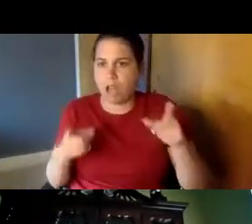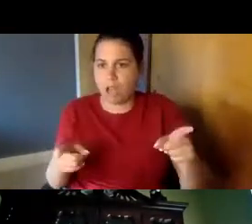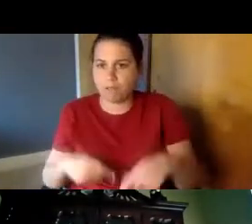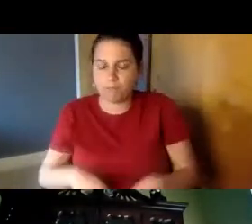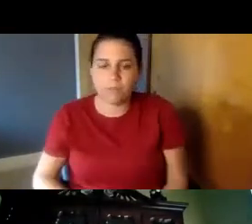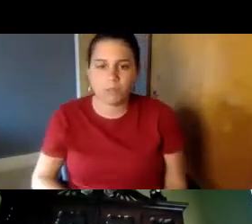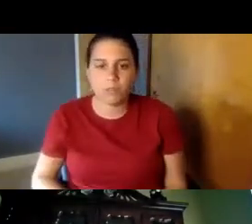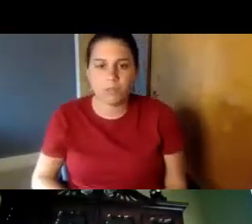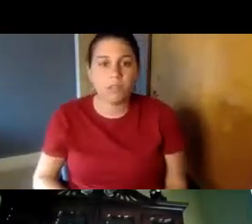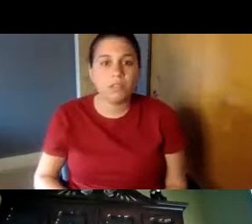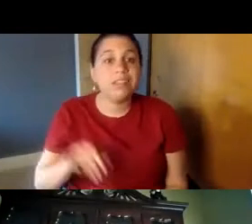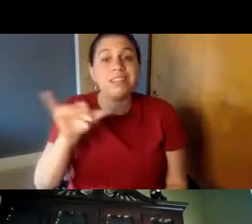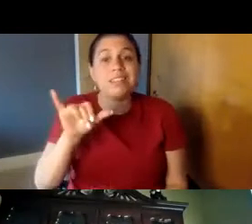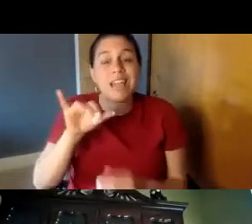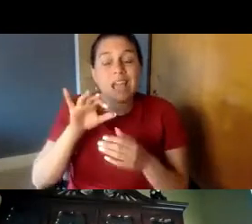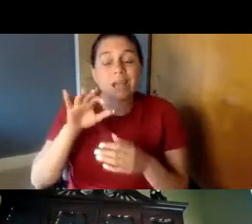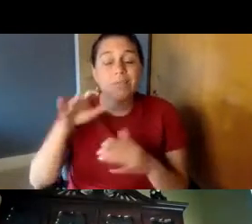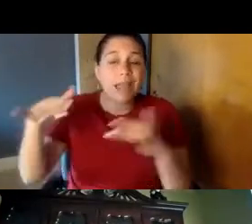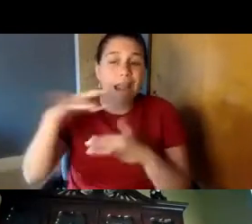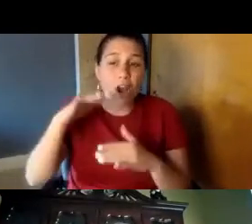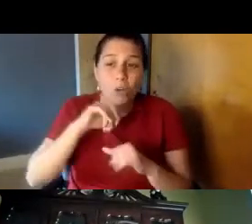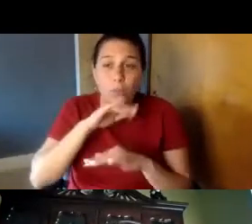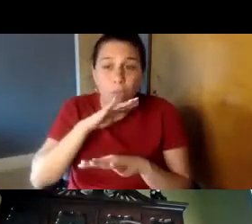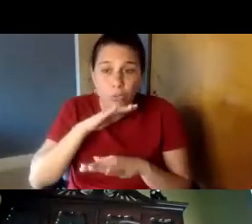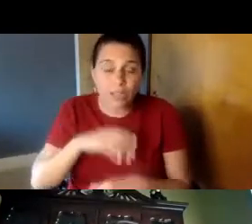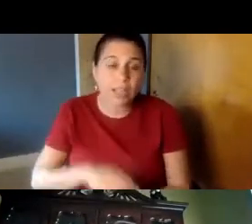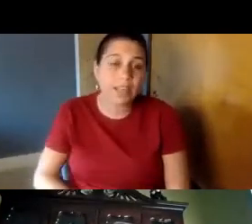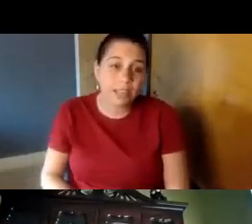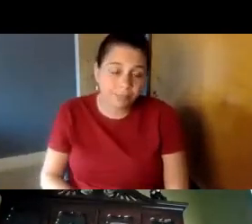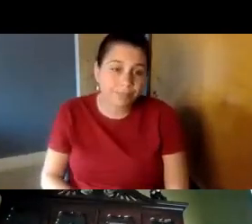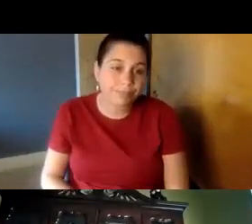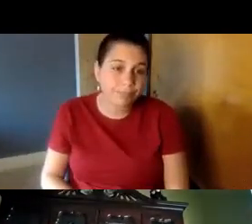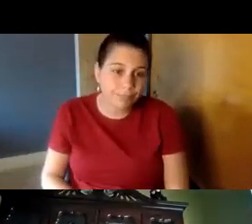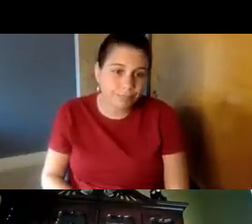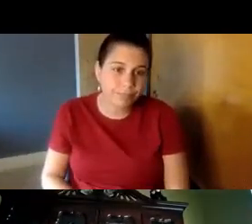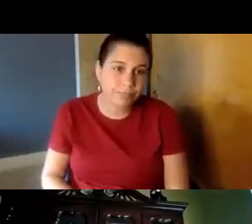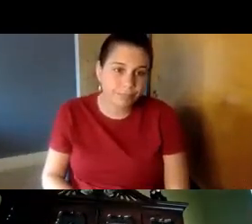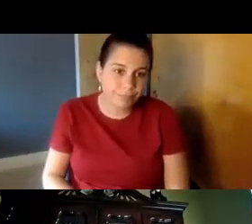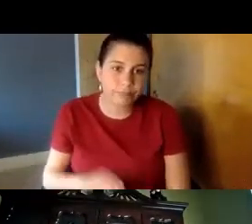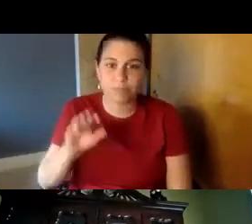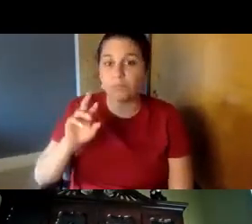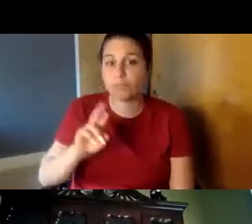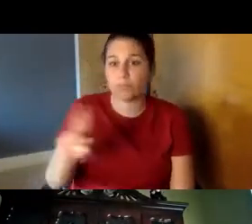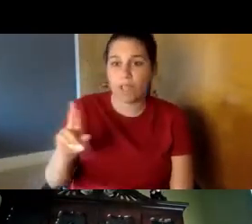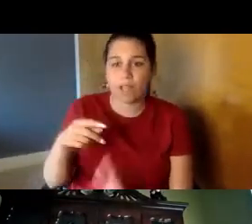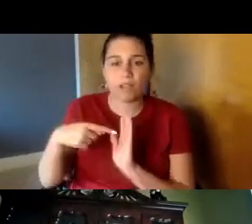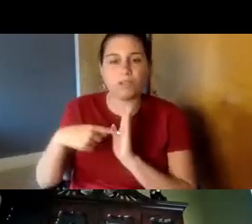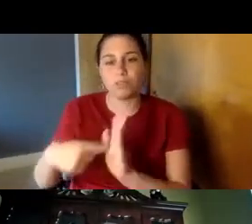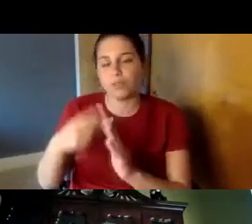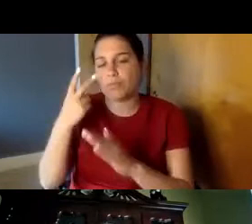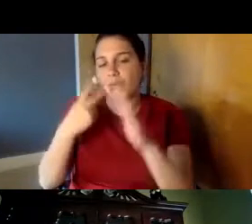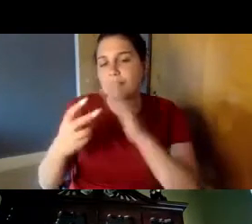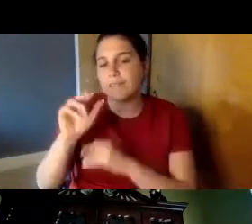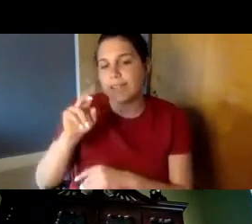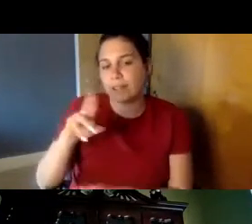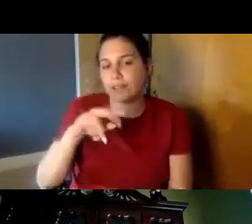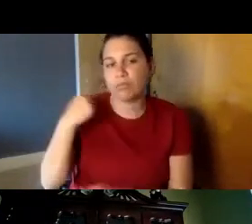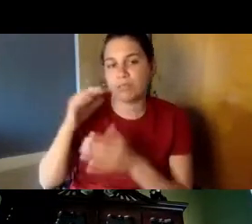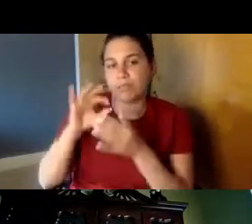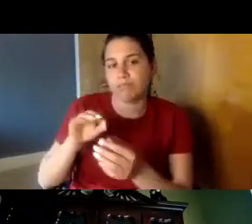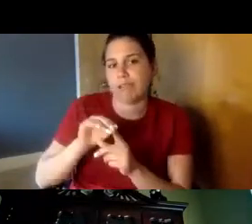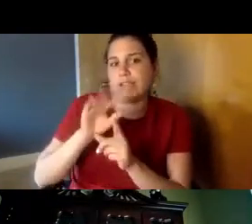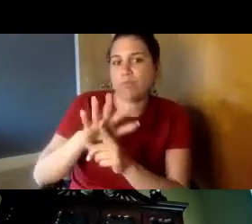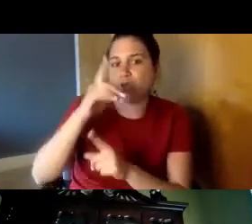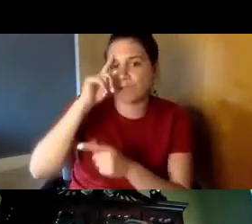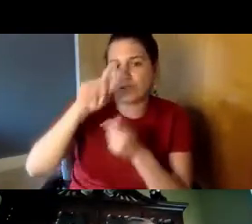for air pollution predicting cancer risk. This map on the right shows predicted cancer risk based on exposure to particulate